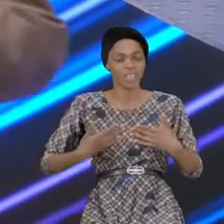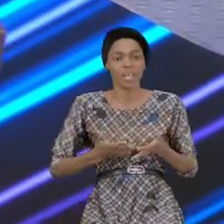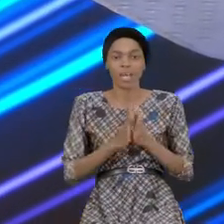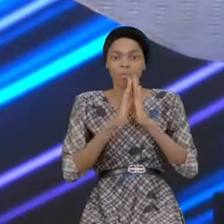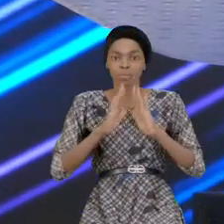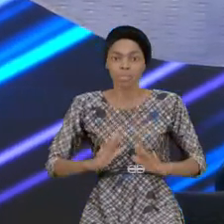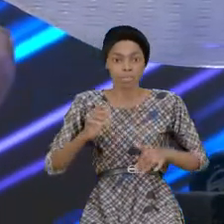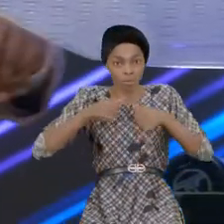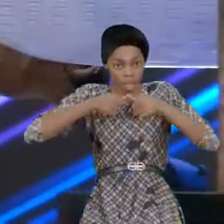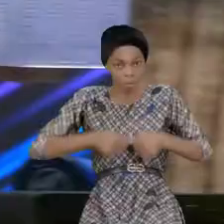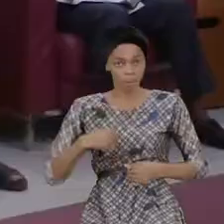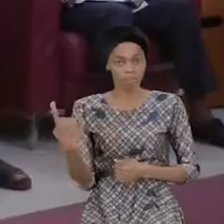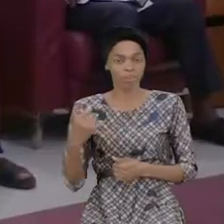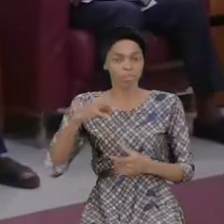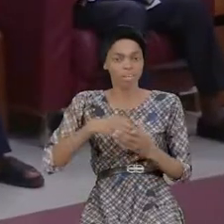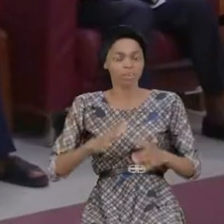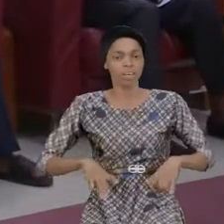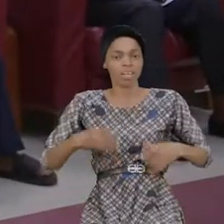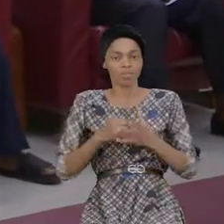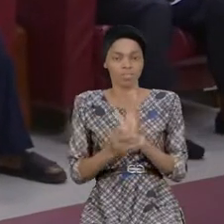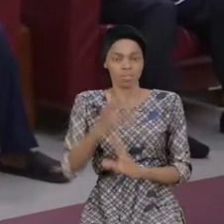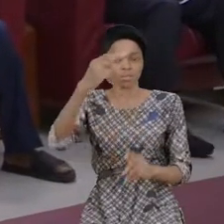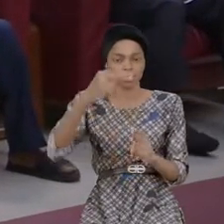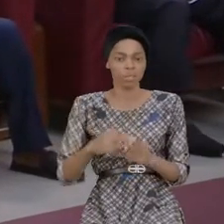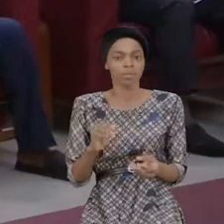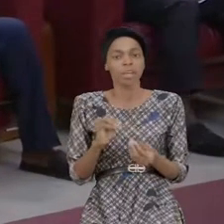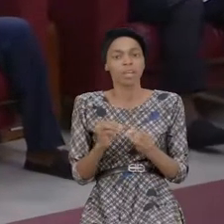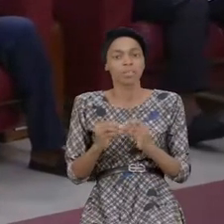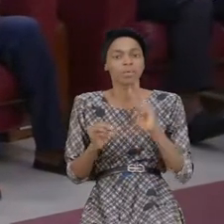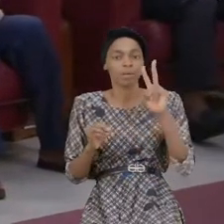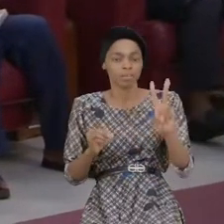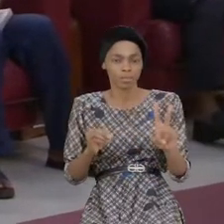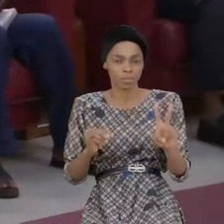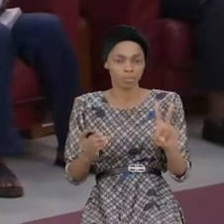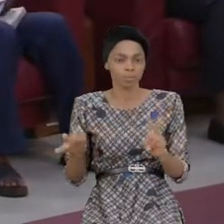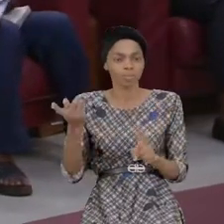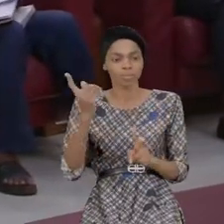forever in your life in Jesus' name. Look at number two there. Number two there is the